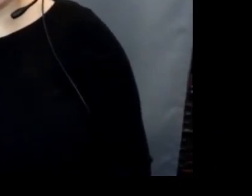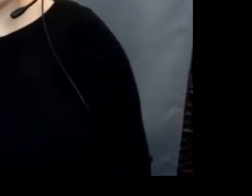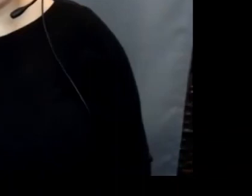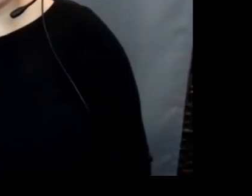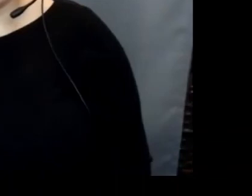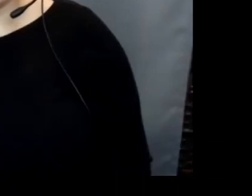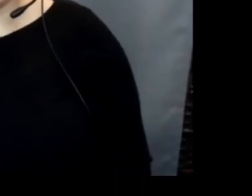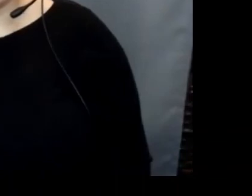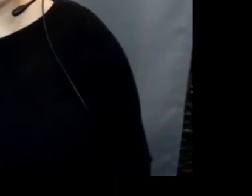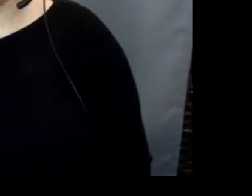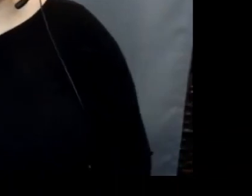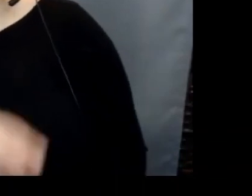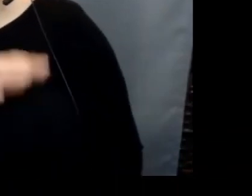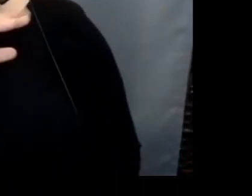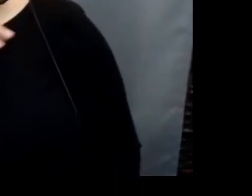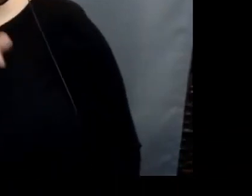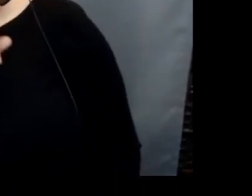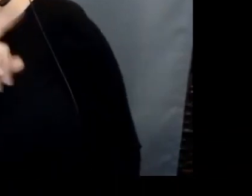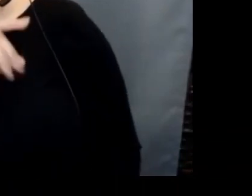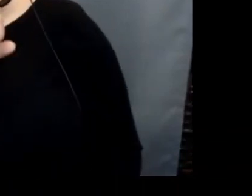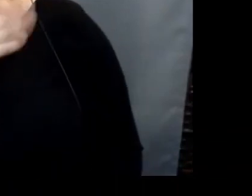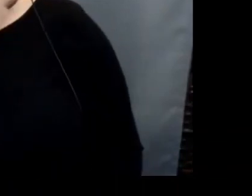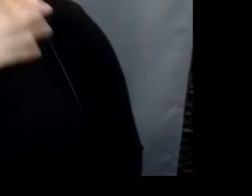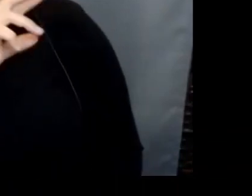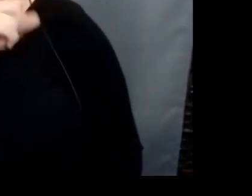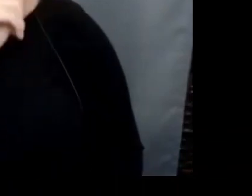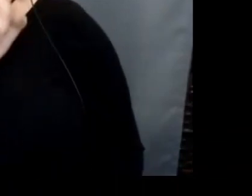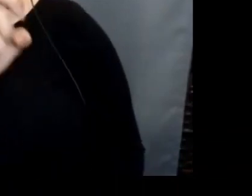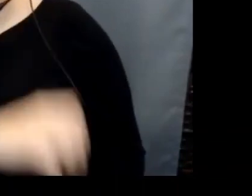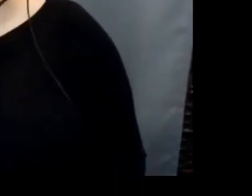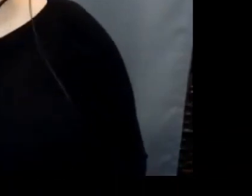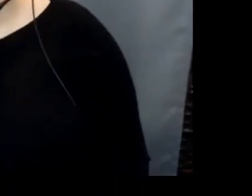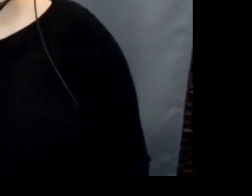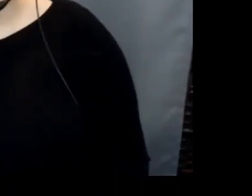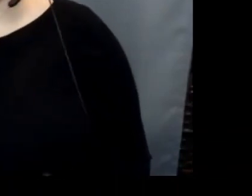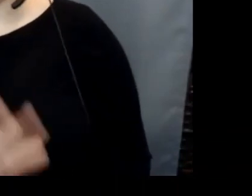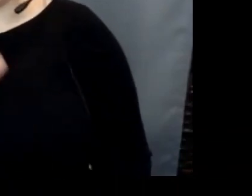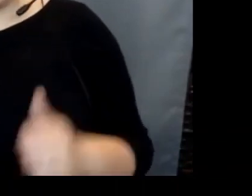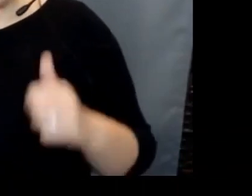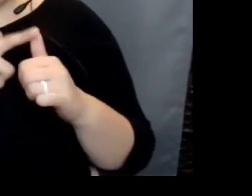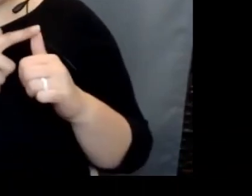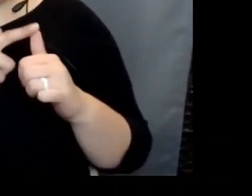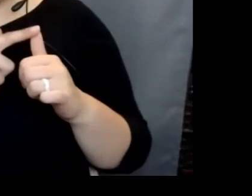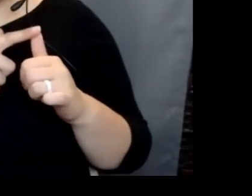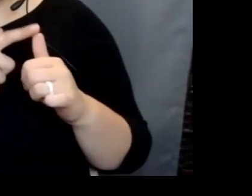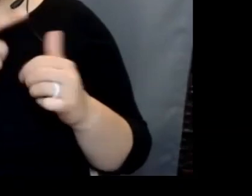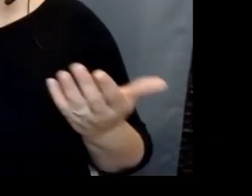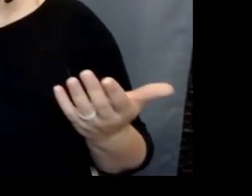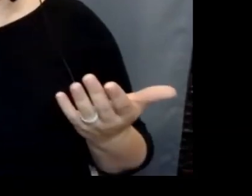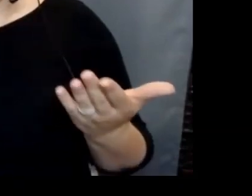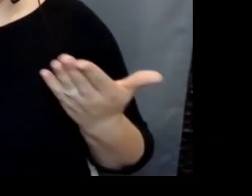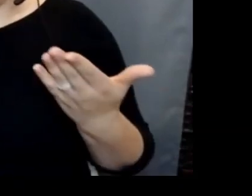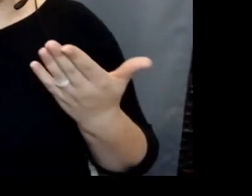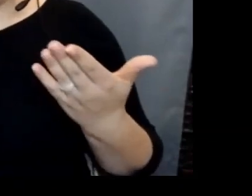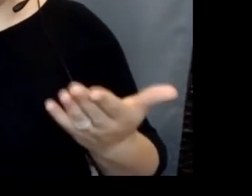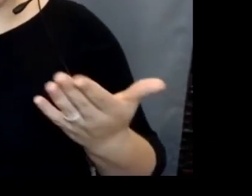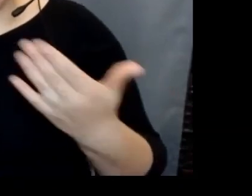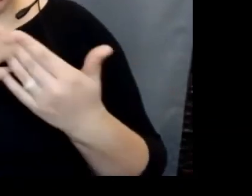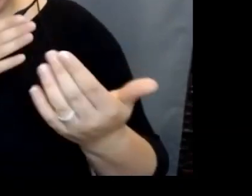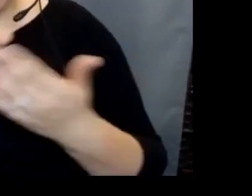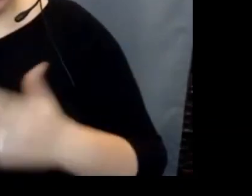What are your recommendations? Yeah, thanks, Roxanne. First of all, I'd recommend to do whatever you feel the most comfortable